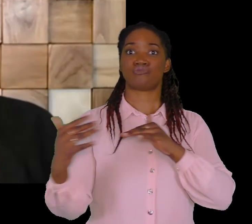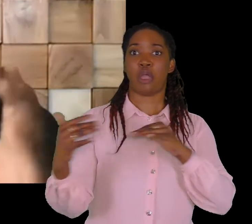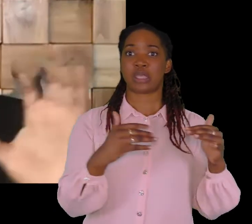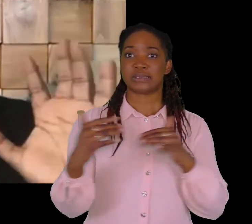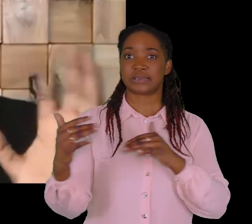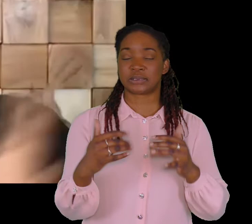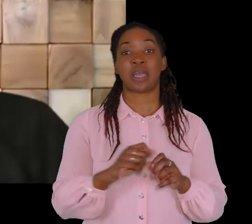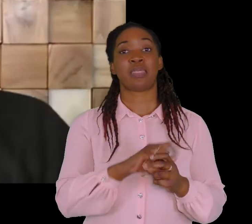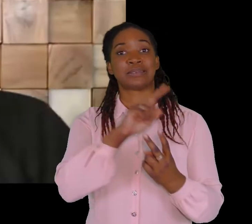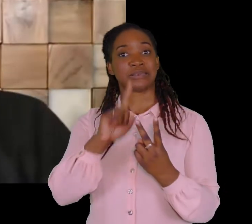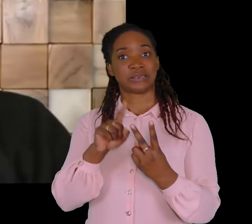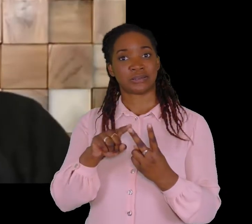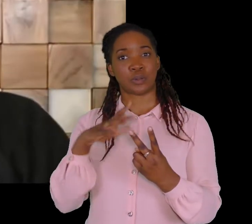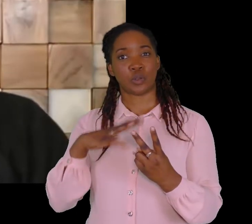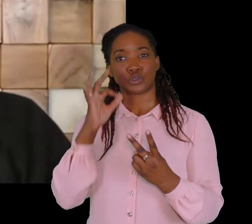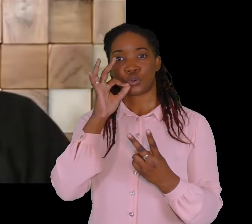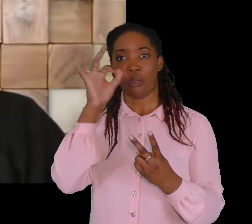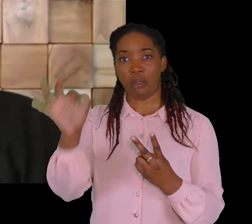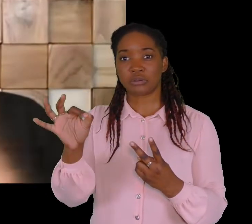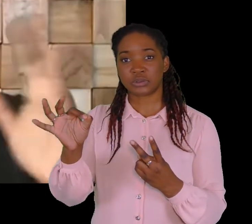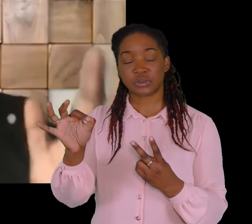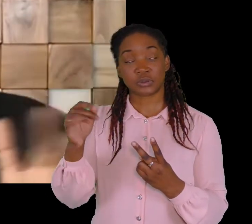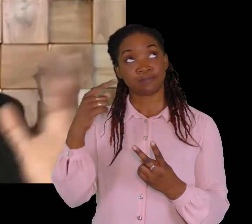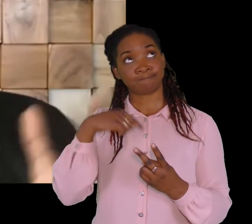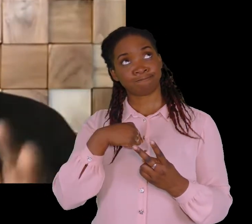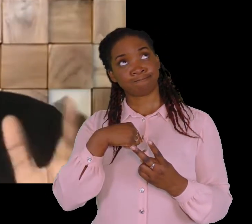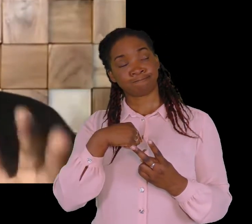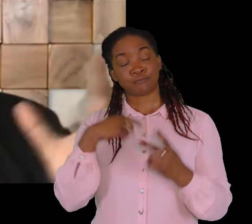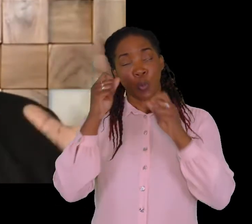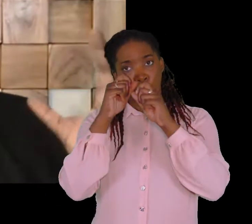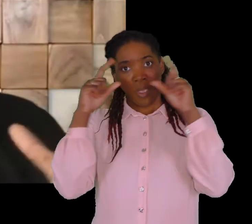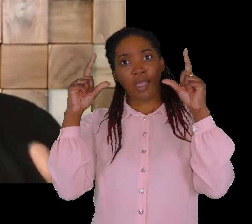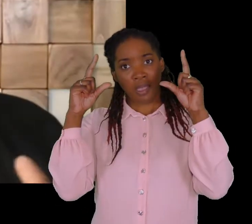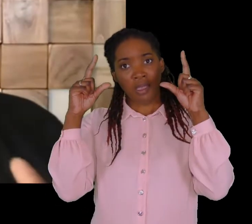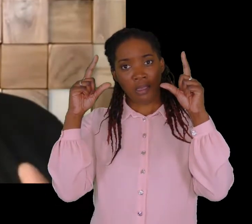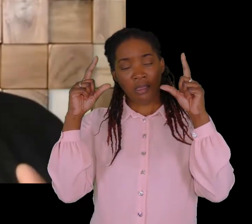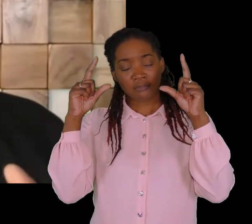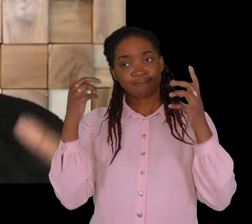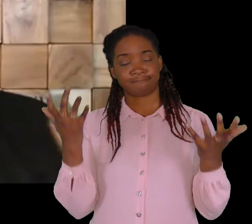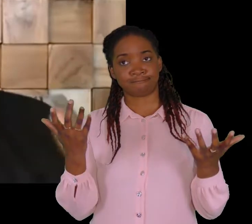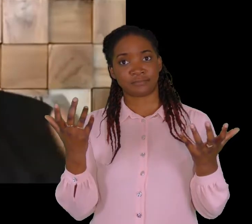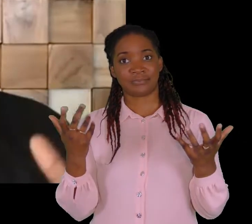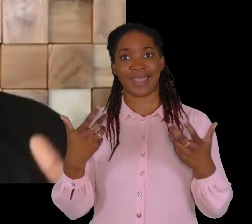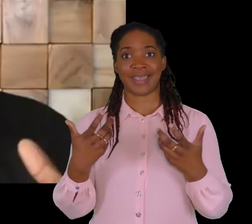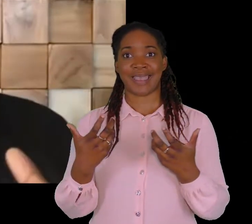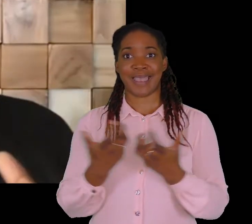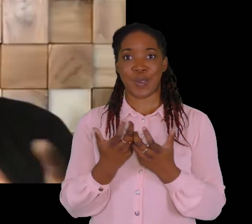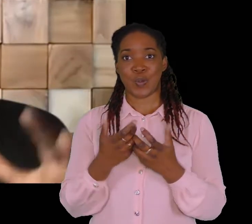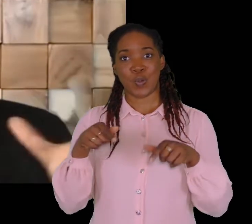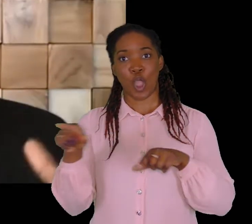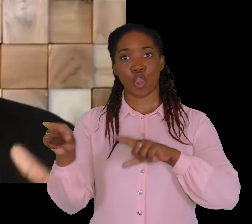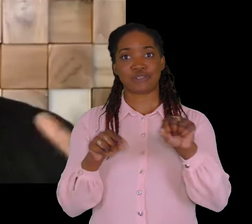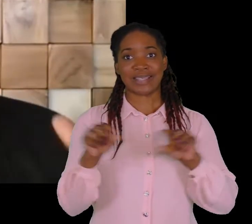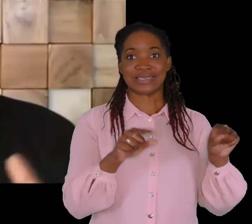because I'm also aware of the fact that the way that I've curated this symposium is very much London based, which is really bad.